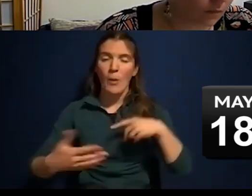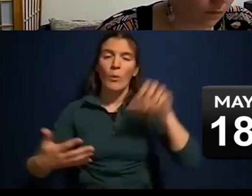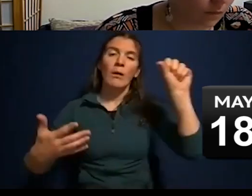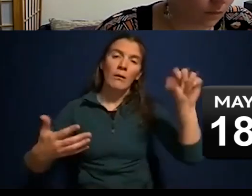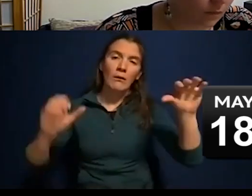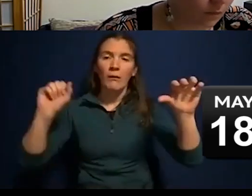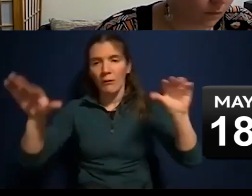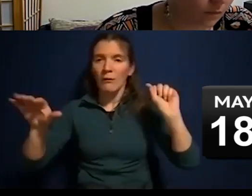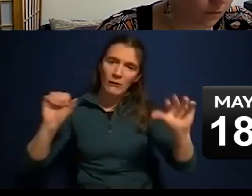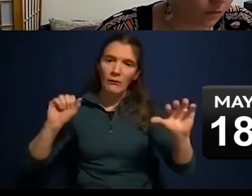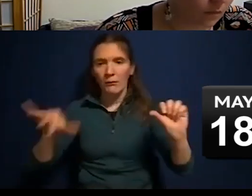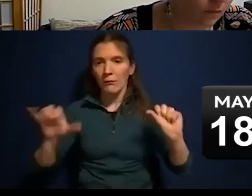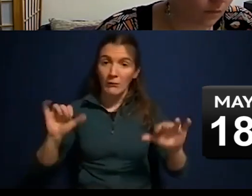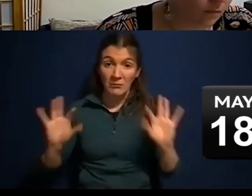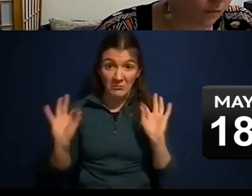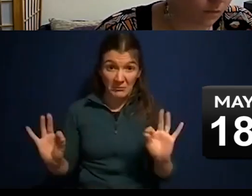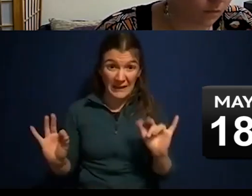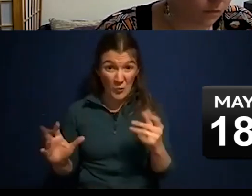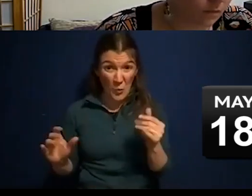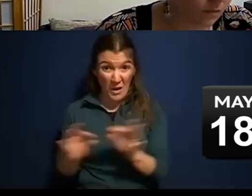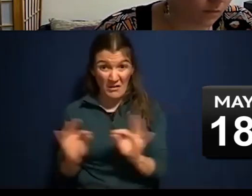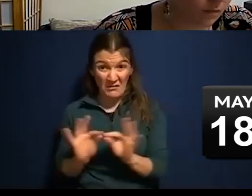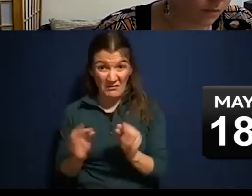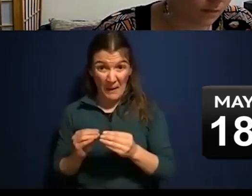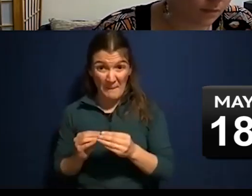read the number of vacancies if you think that's important.